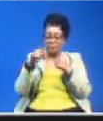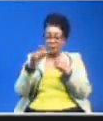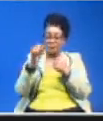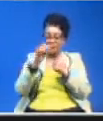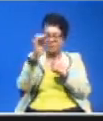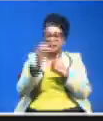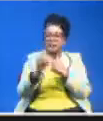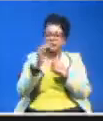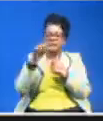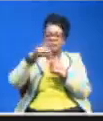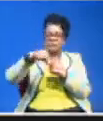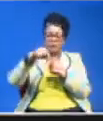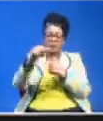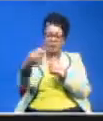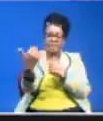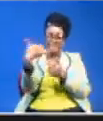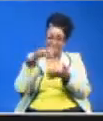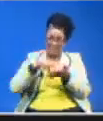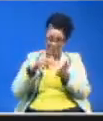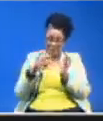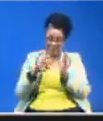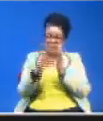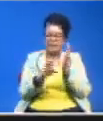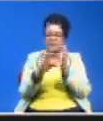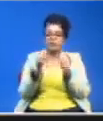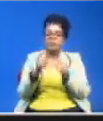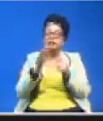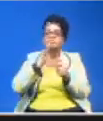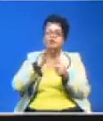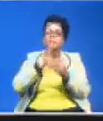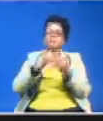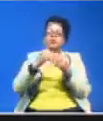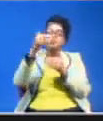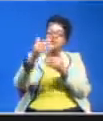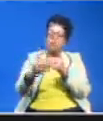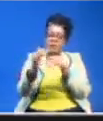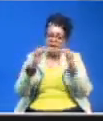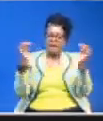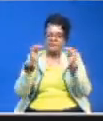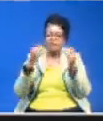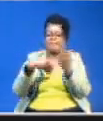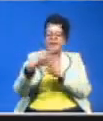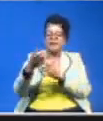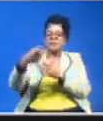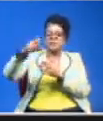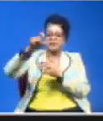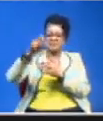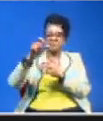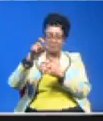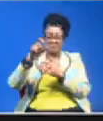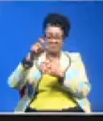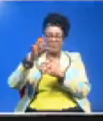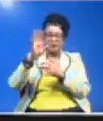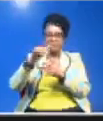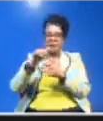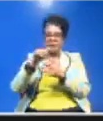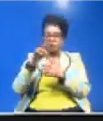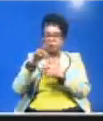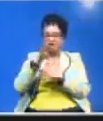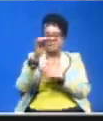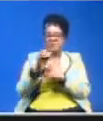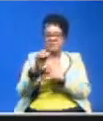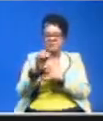187.5% of the quota, meaning that a country that borrows beyond this level pays extra interest on their loans by at least